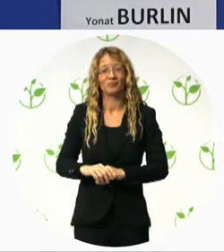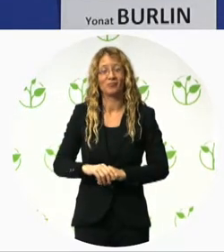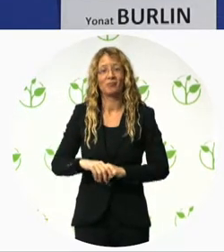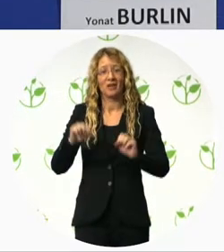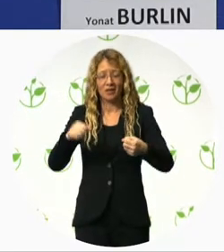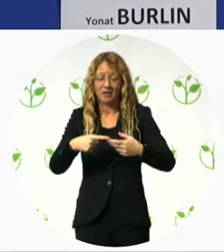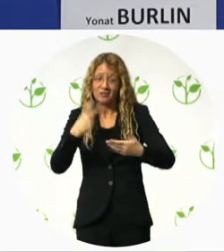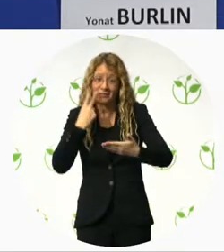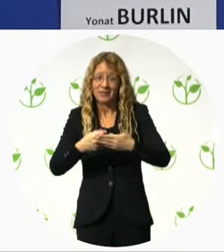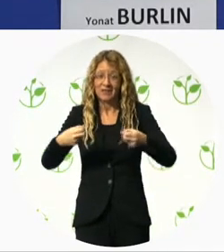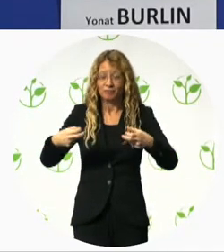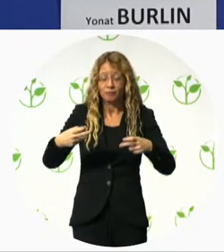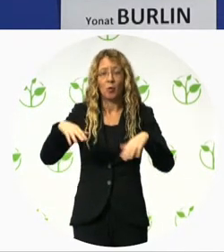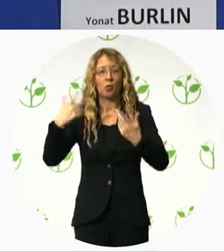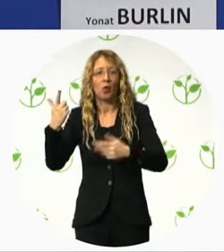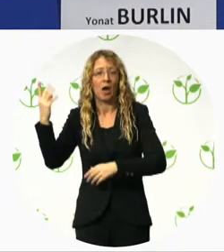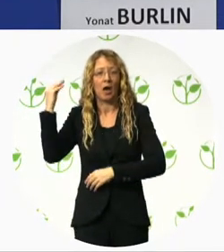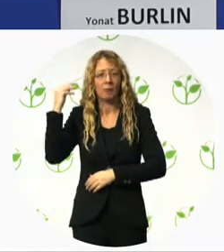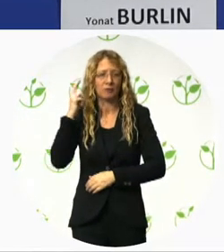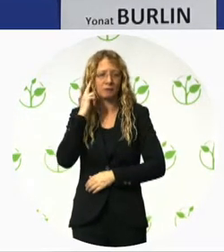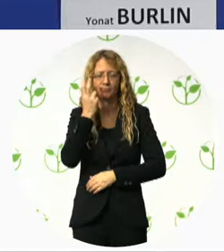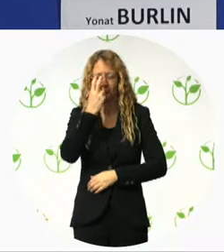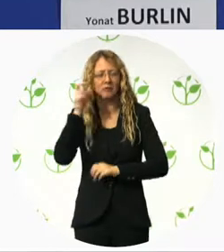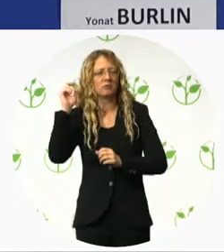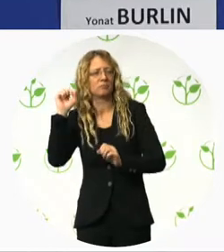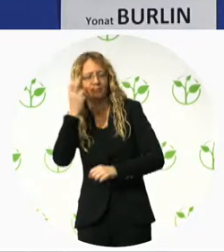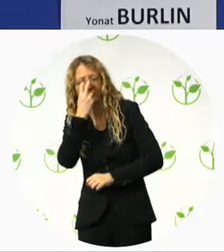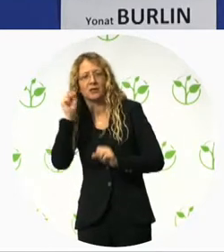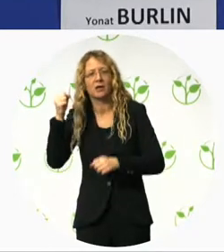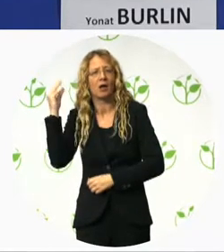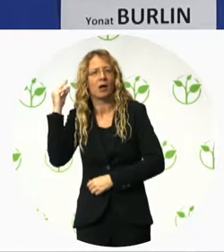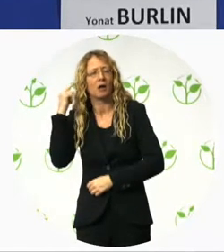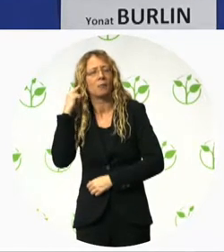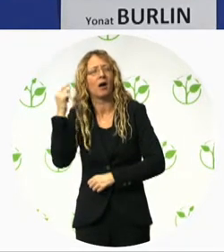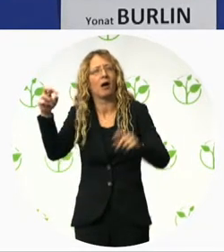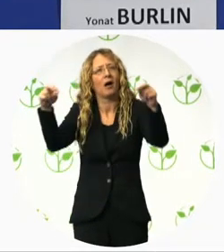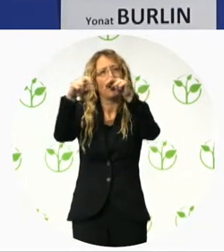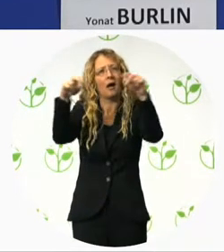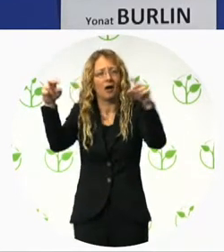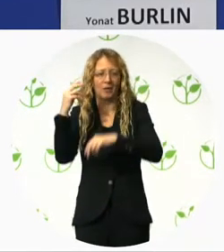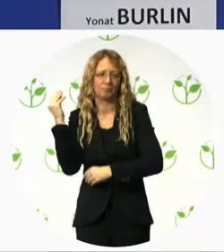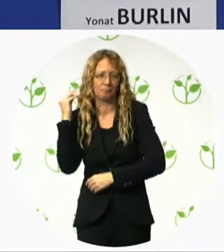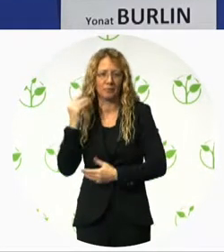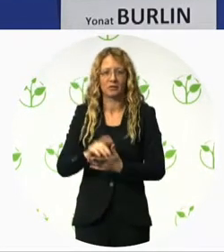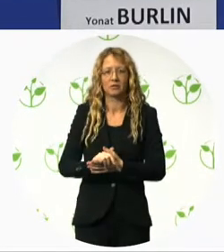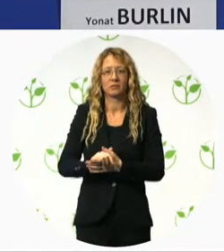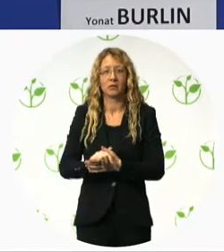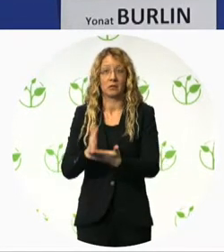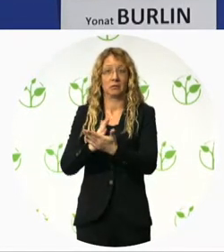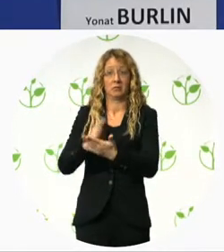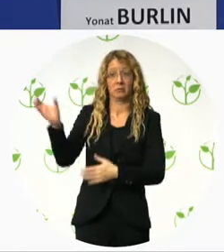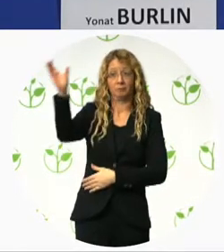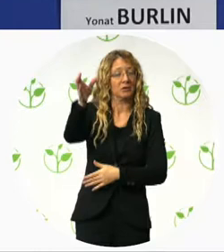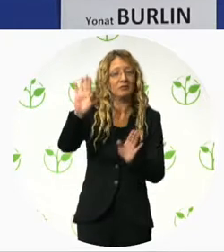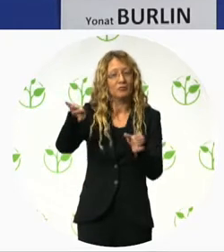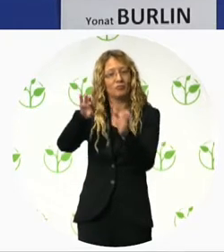pay someone to be there every single performance. It's all done automatically. Our solution is scalable, so no matter how many people walk in the door